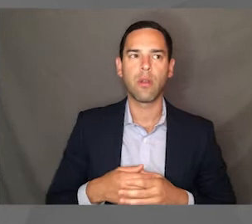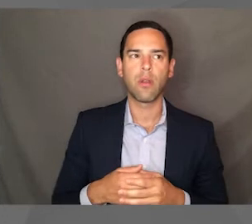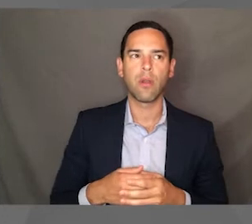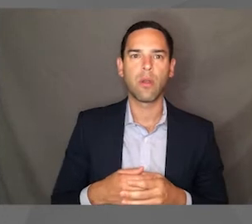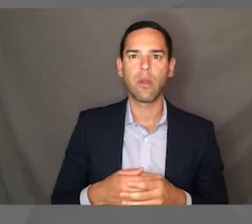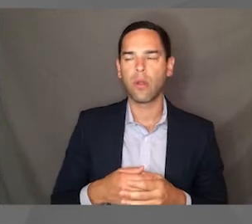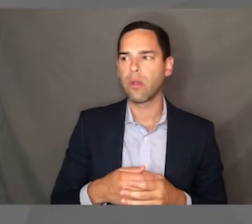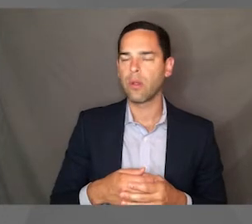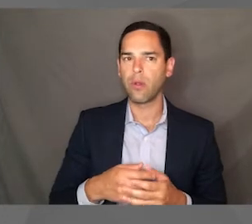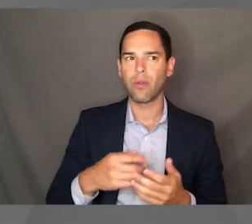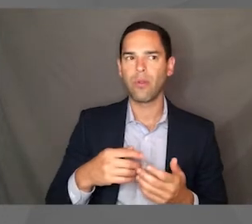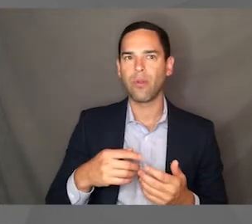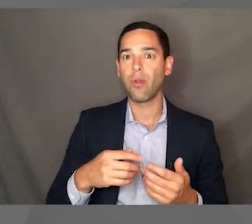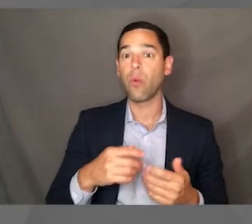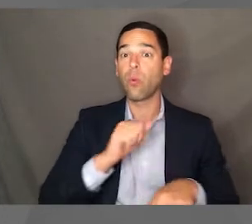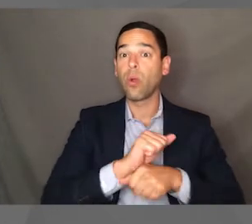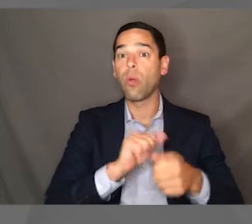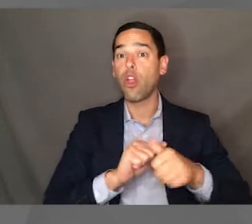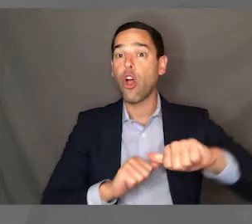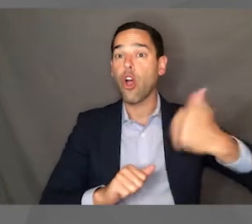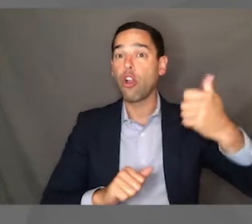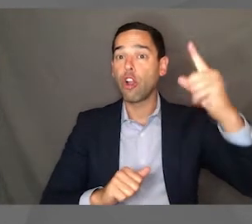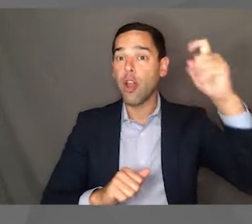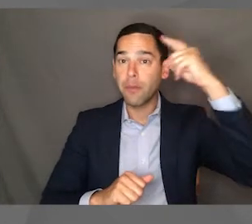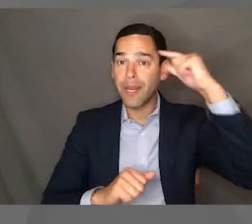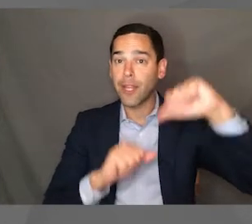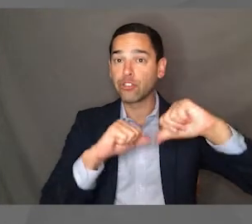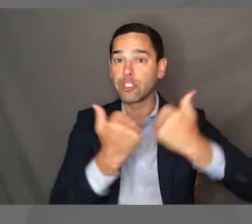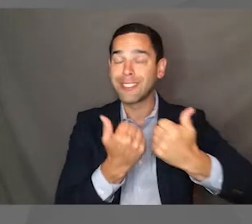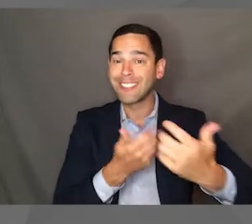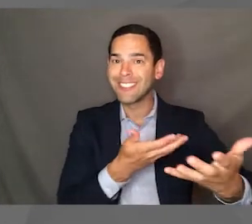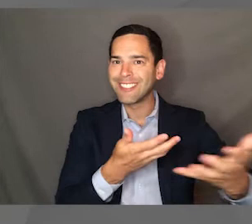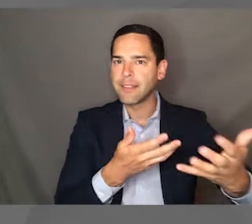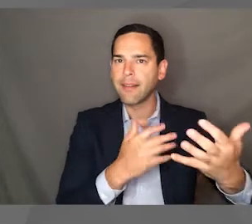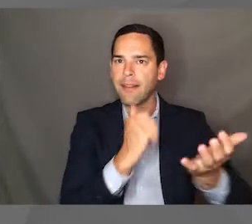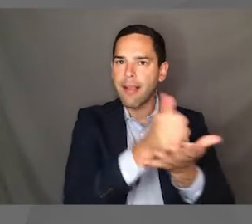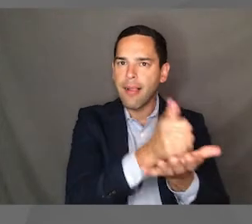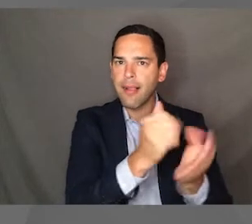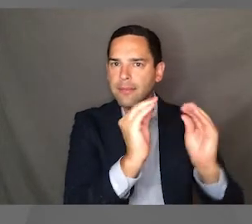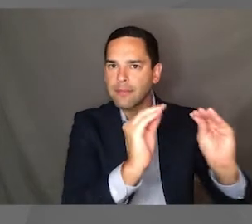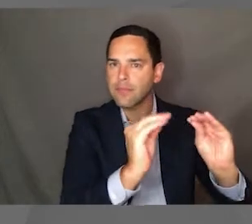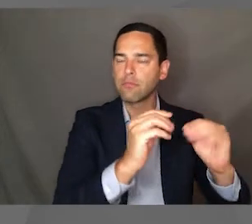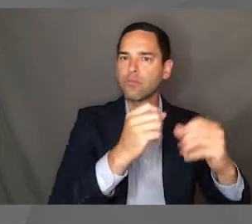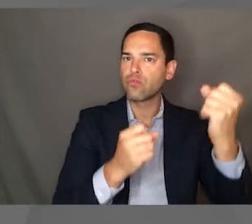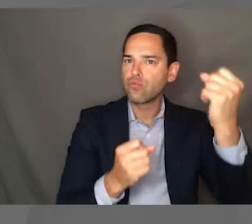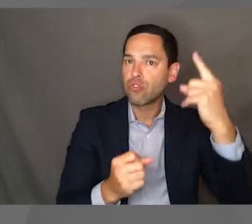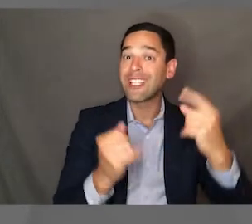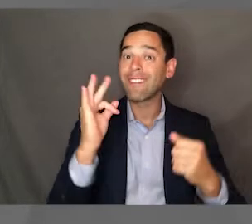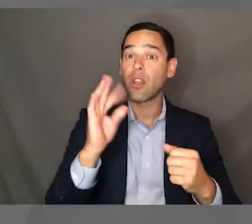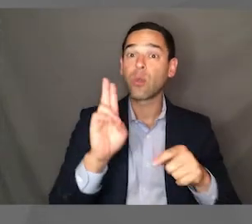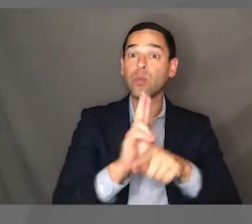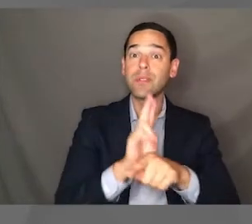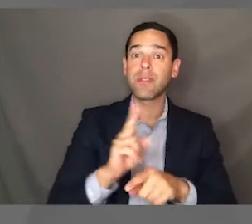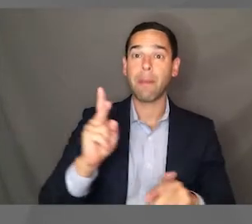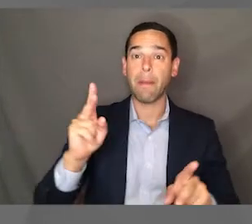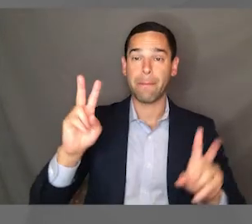working with other government agencies and having them understand that using people first language